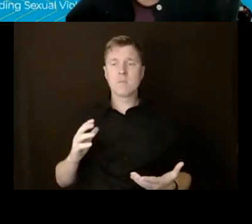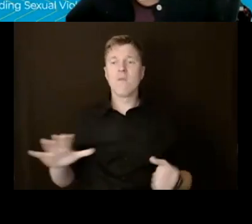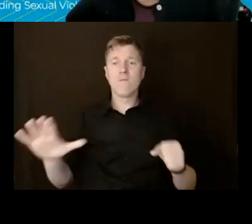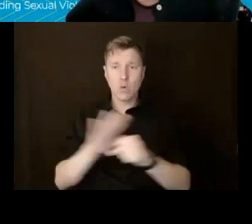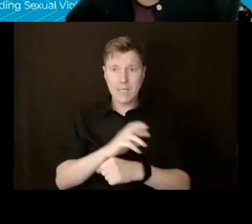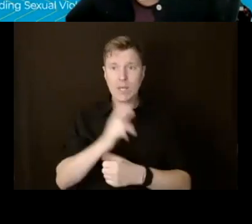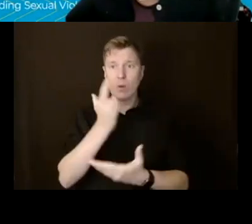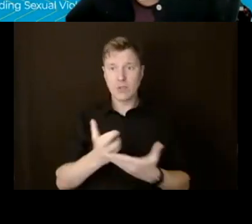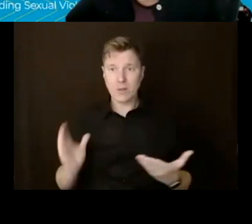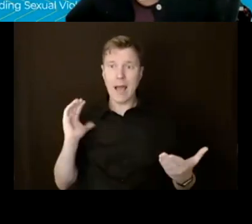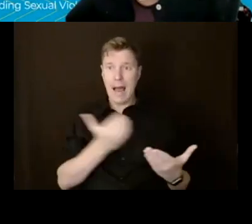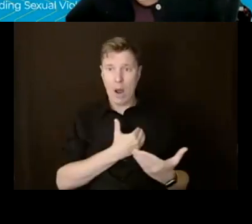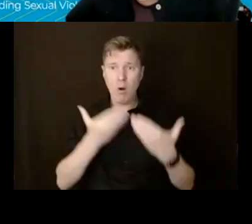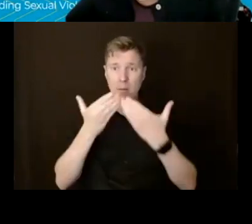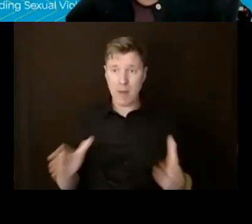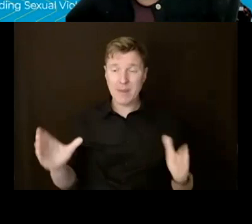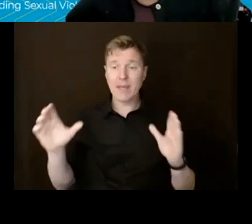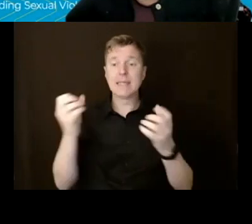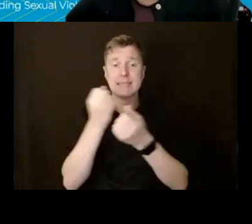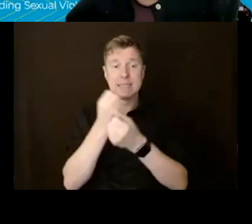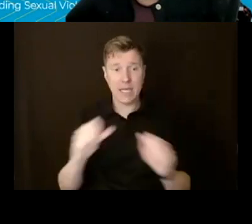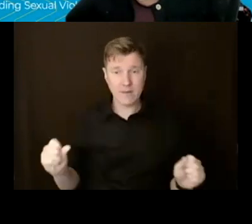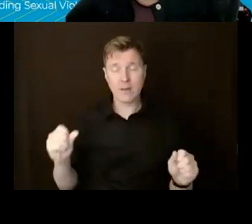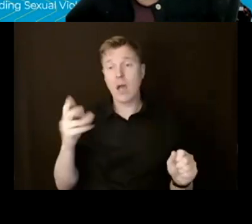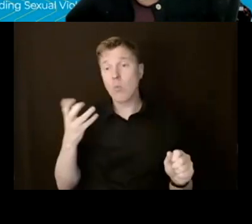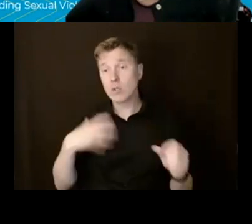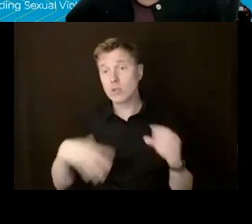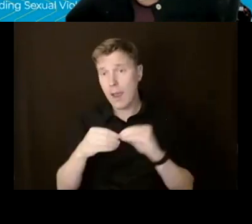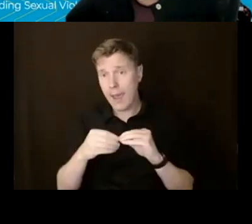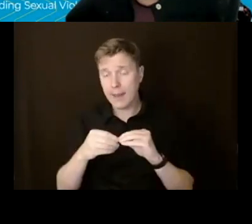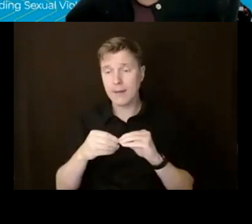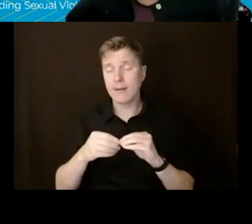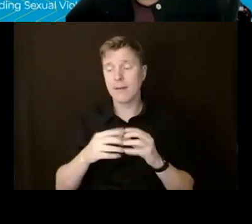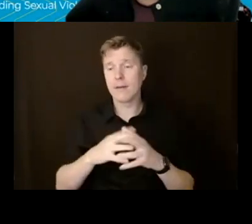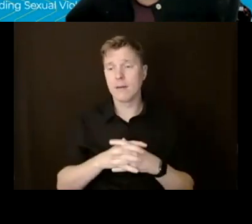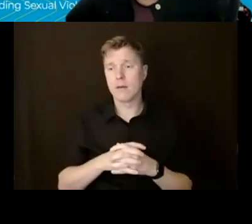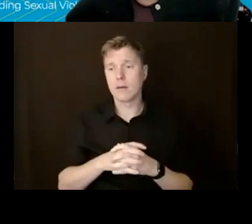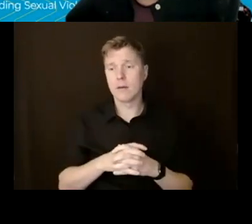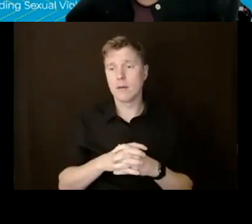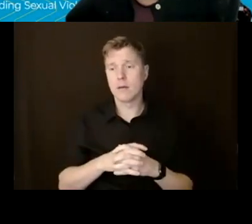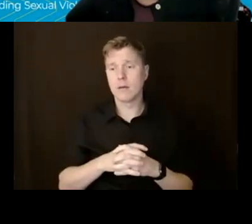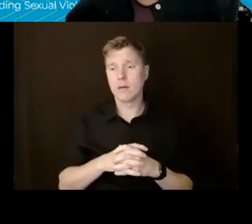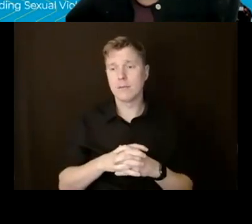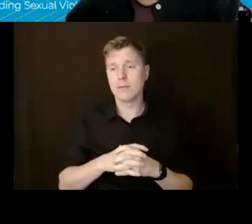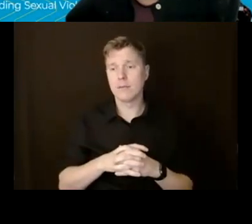public safety. And on that note, I also want to add, like, this is a really good